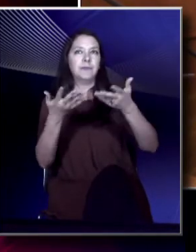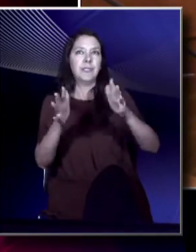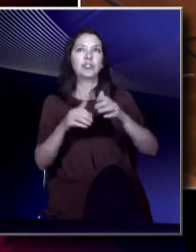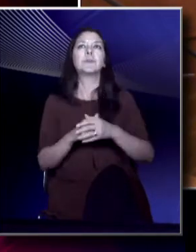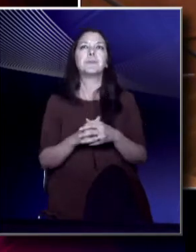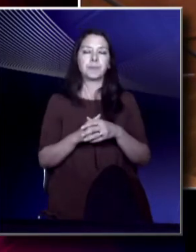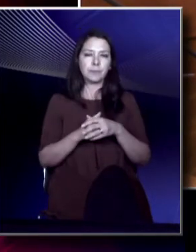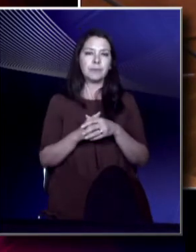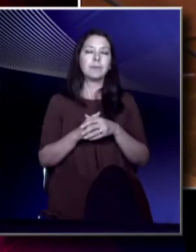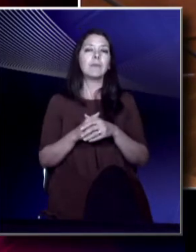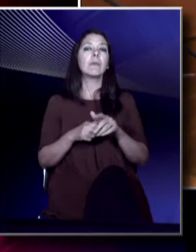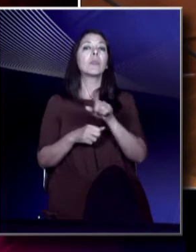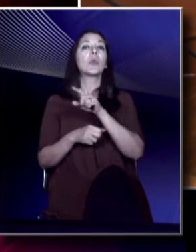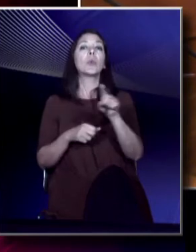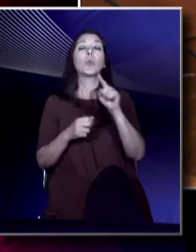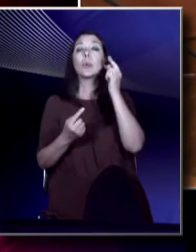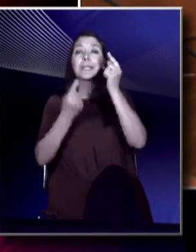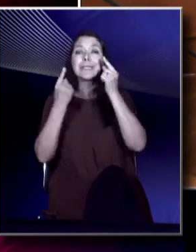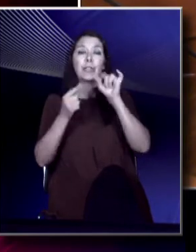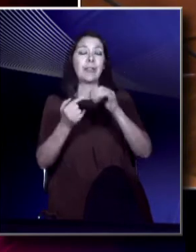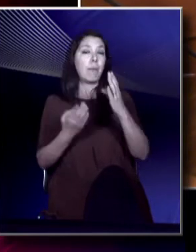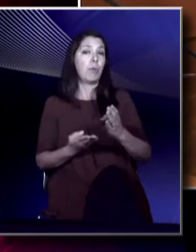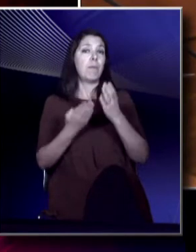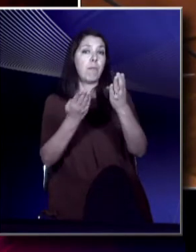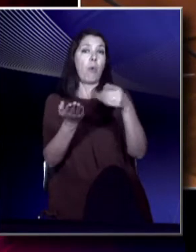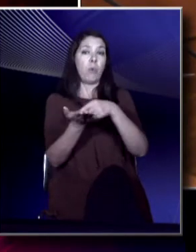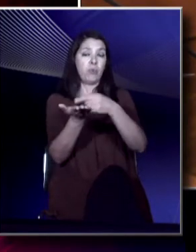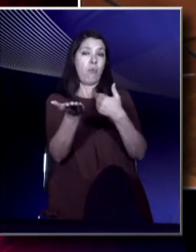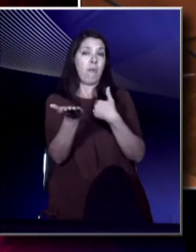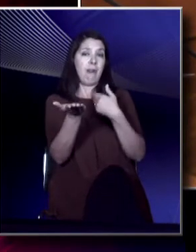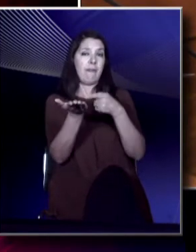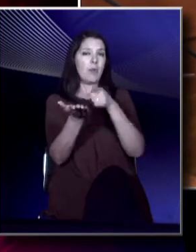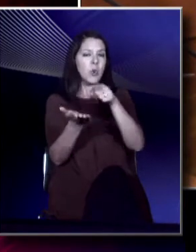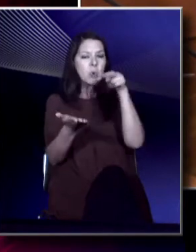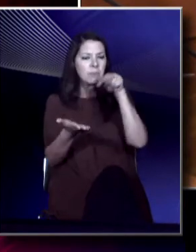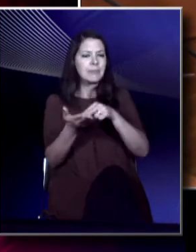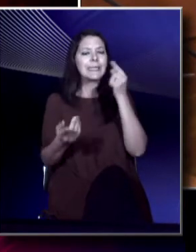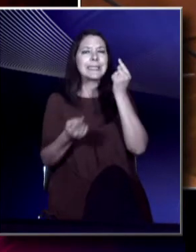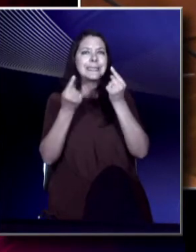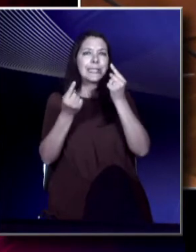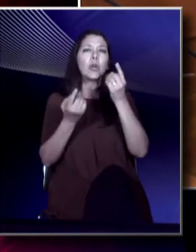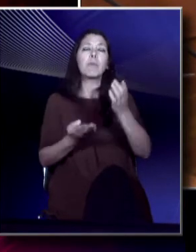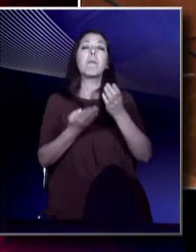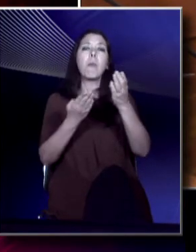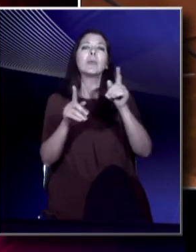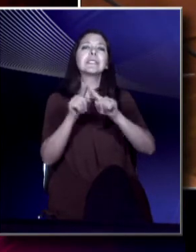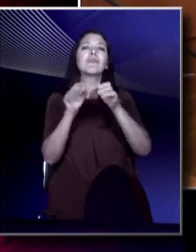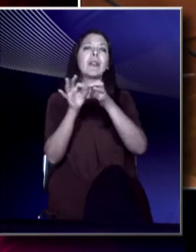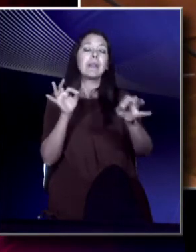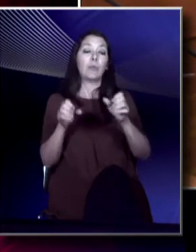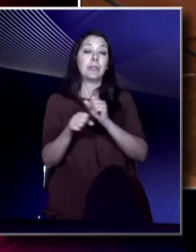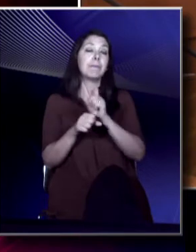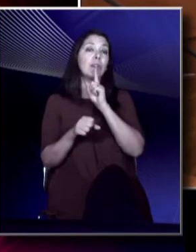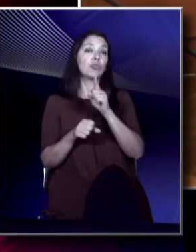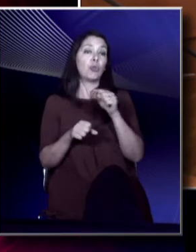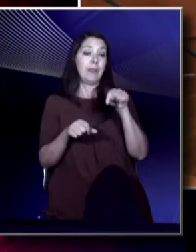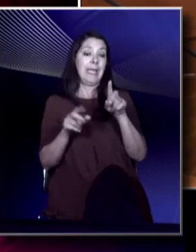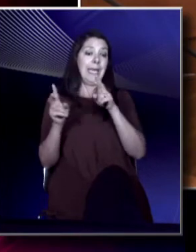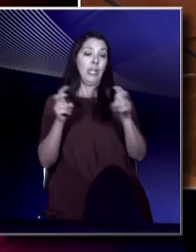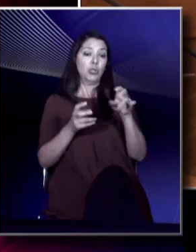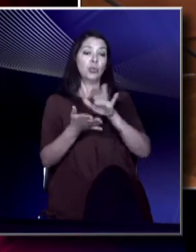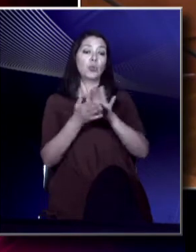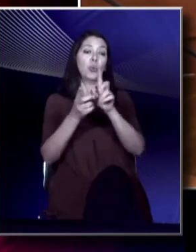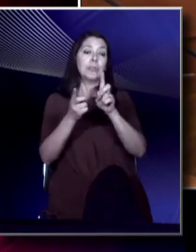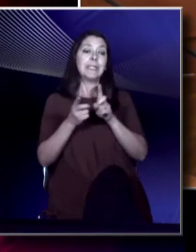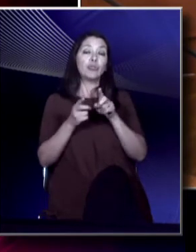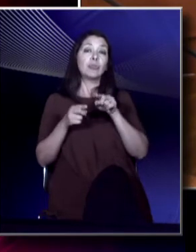you. As you consider the proposal in front of you today, I'd ask you to consider new language in the proposal that would ensure that the issues that the school districts are